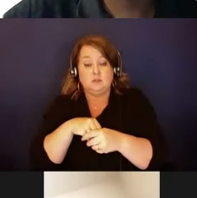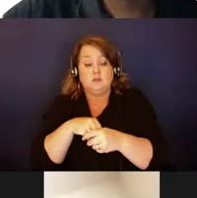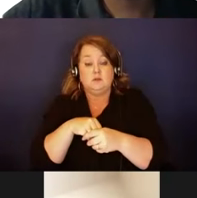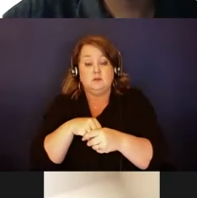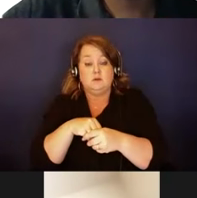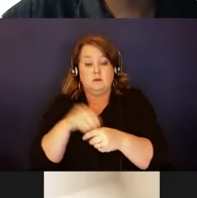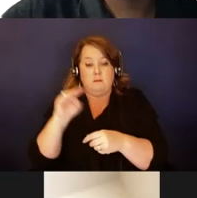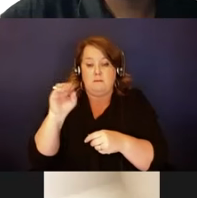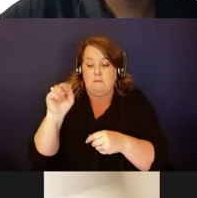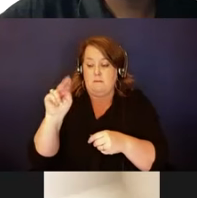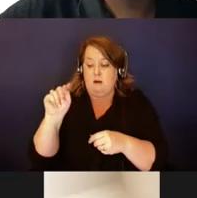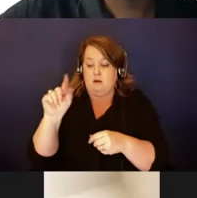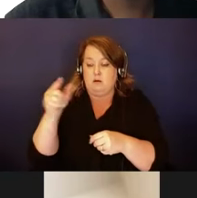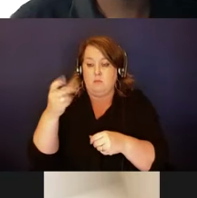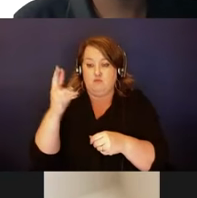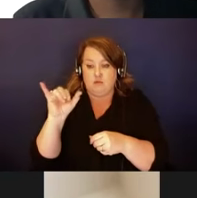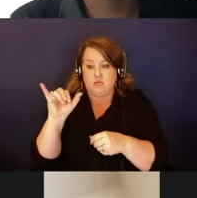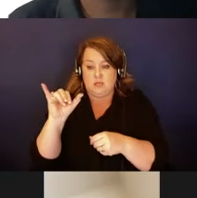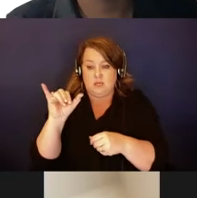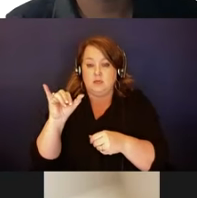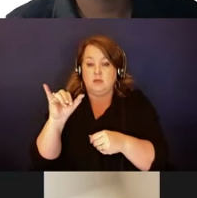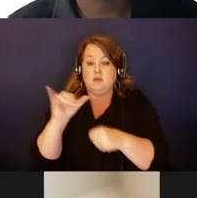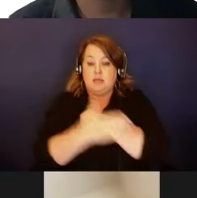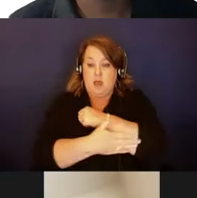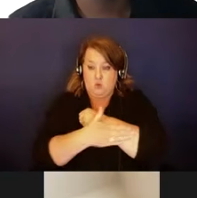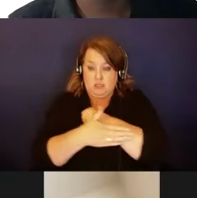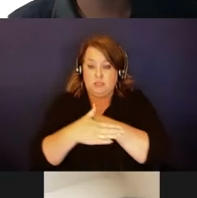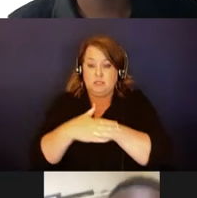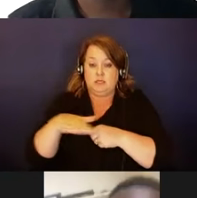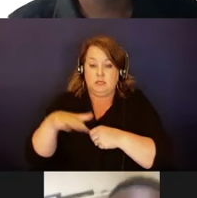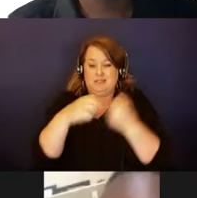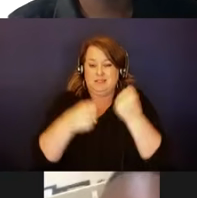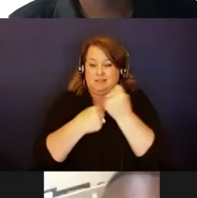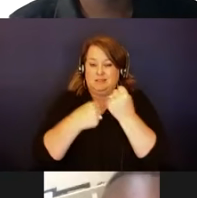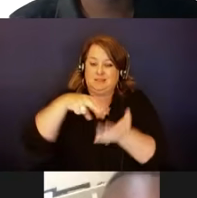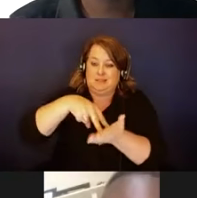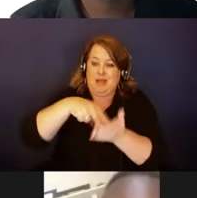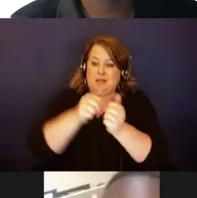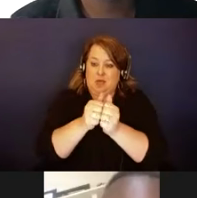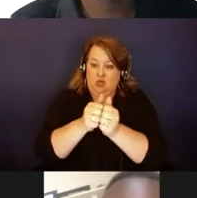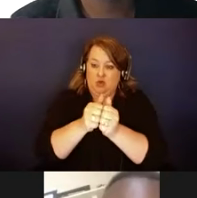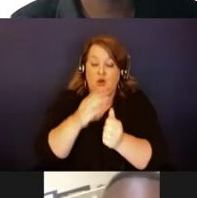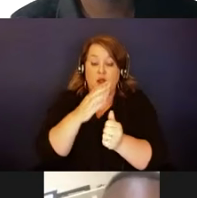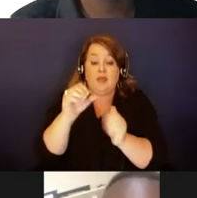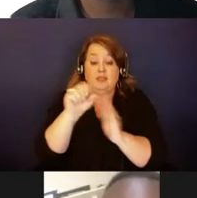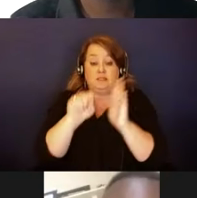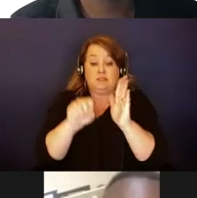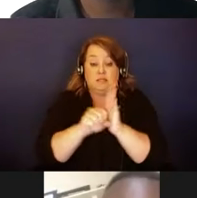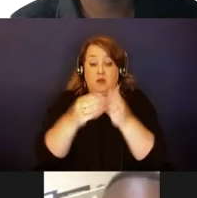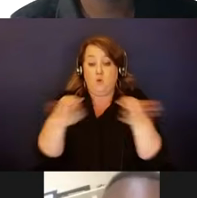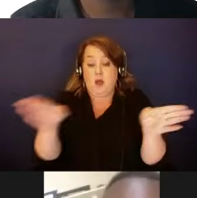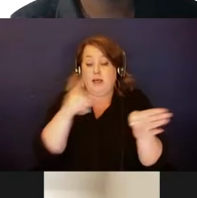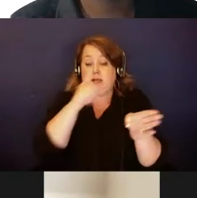Montgomery County, Stand Together, and then the statewide is People on the Go